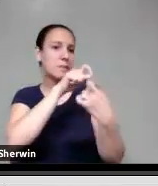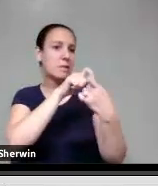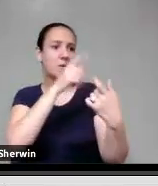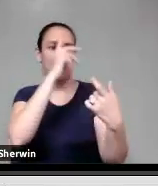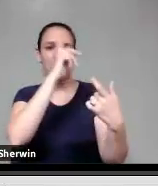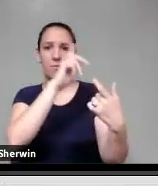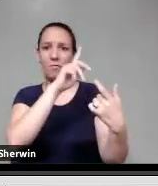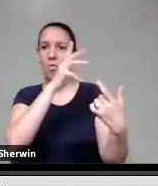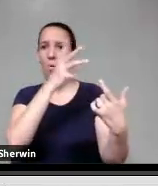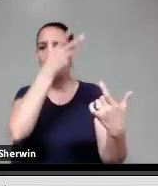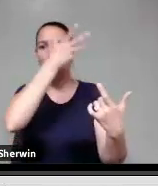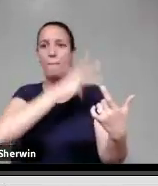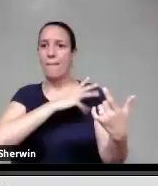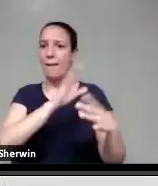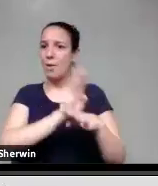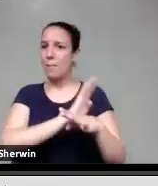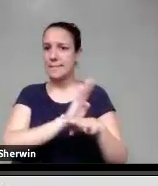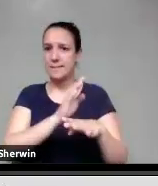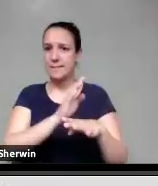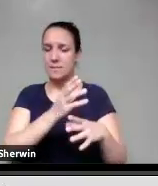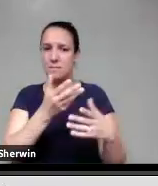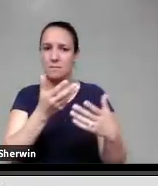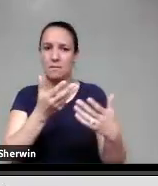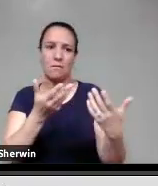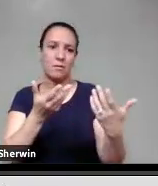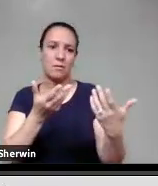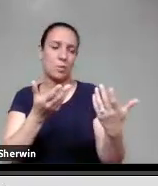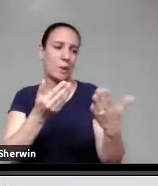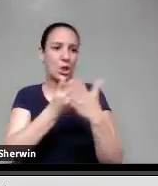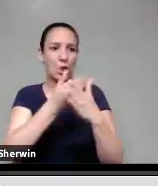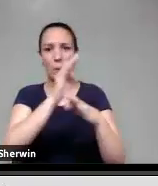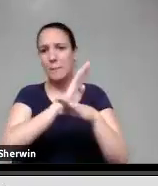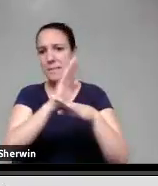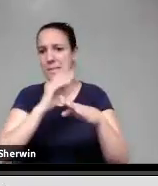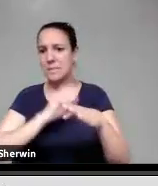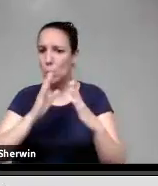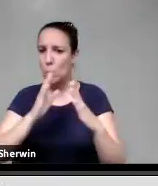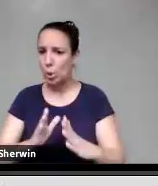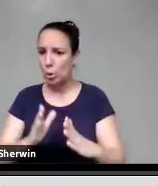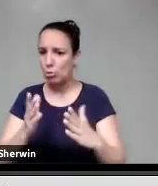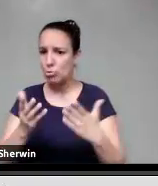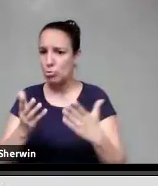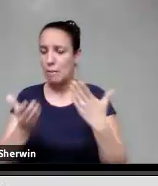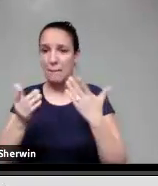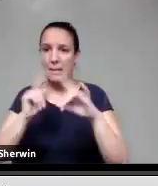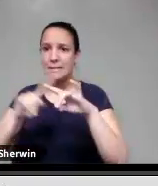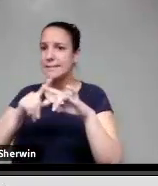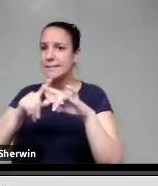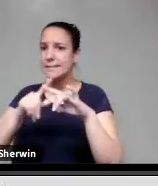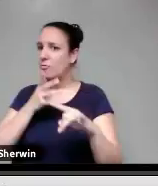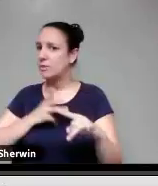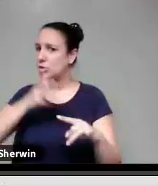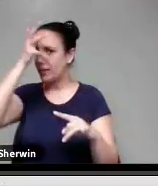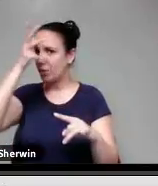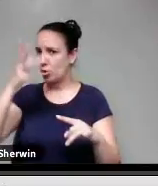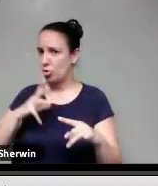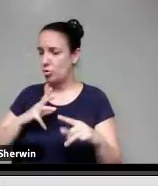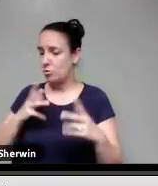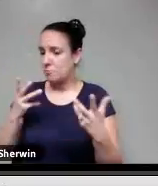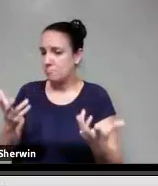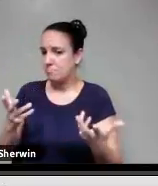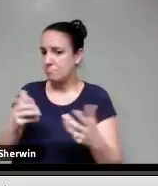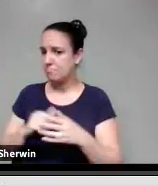business people or entrepreneurs or something like that? Maybe it's different genders, and that's where you're going to tap into